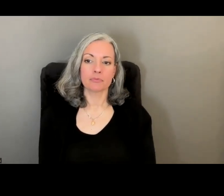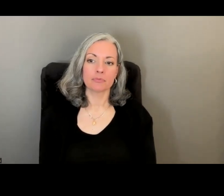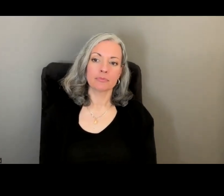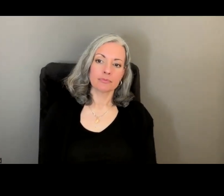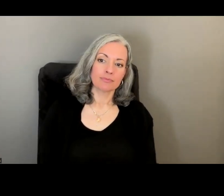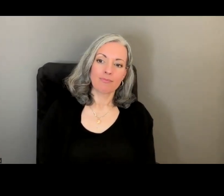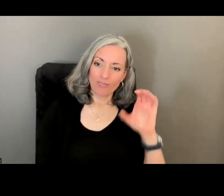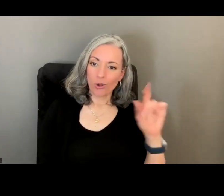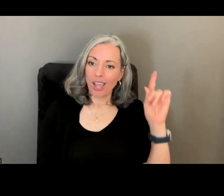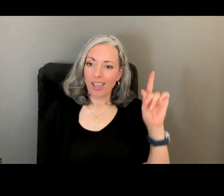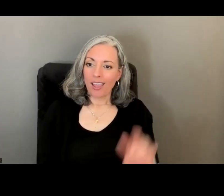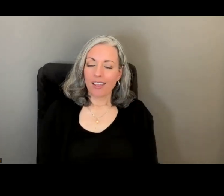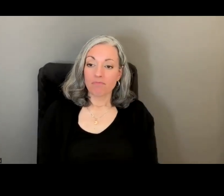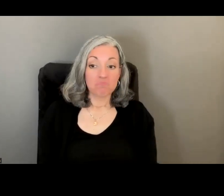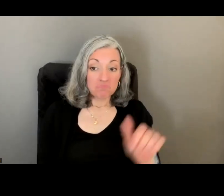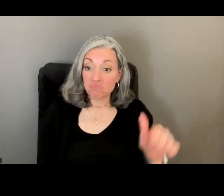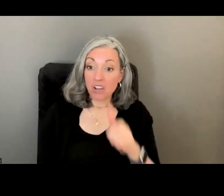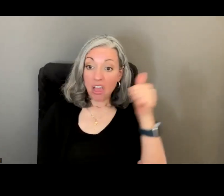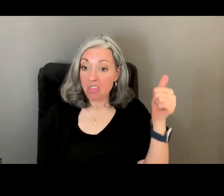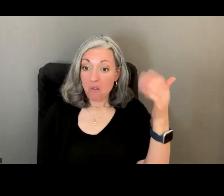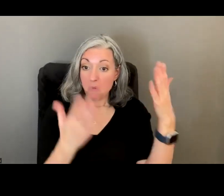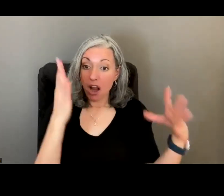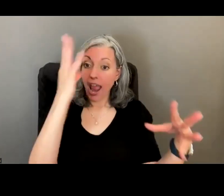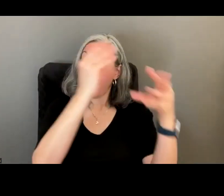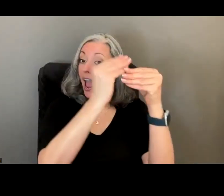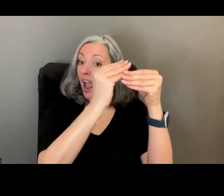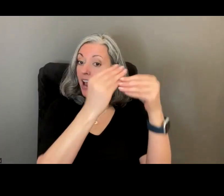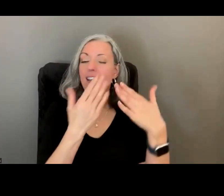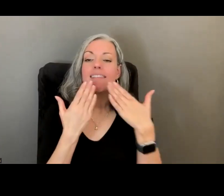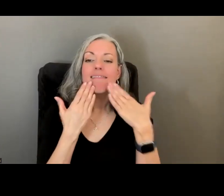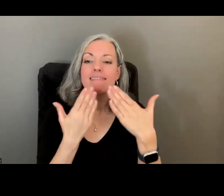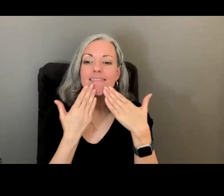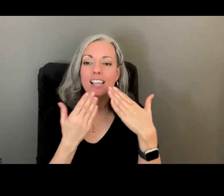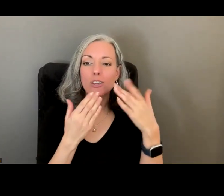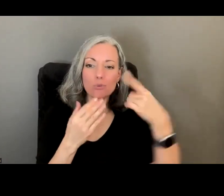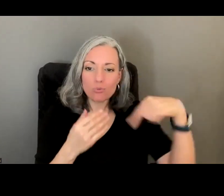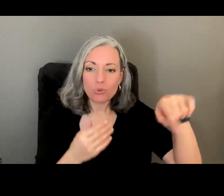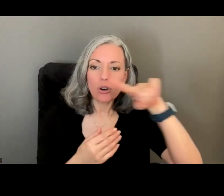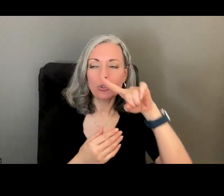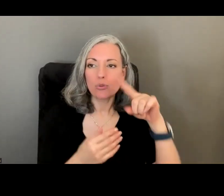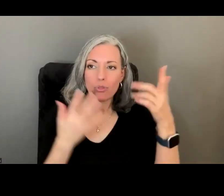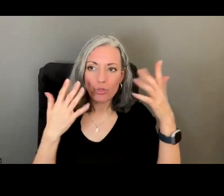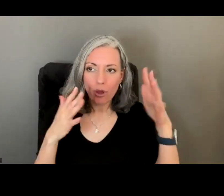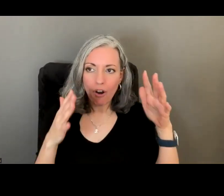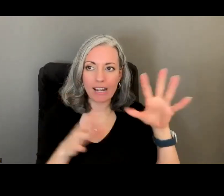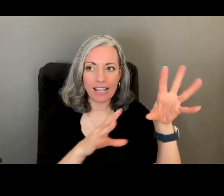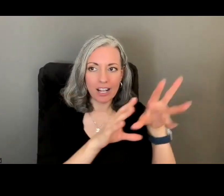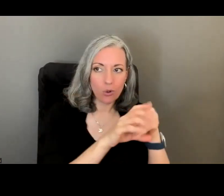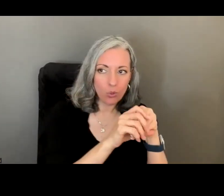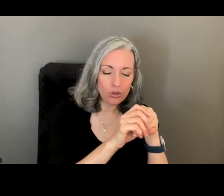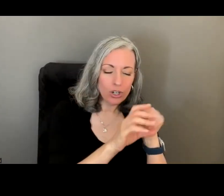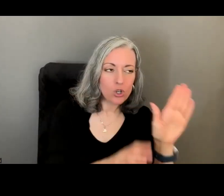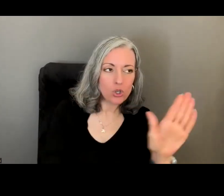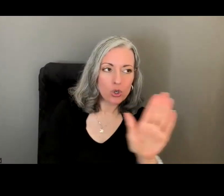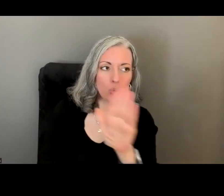All right. Anything more on this discussion? And thank you to those who have already included,